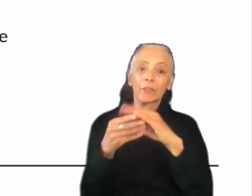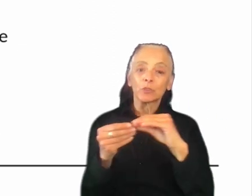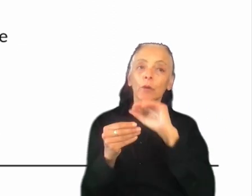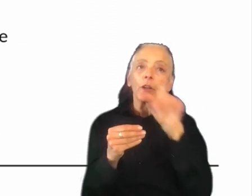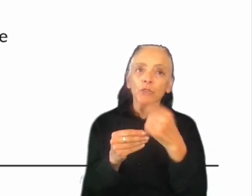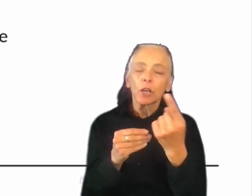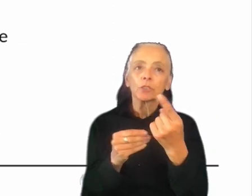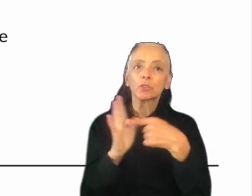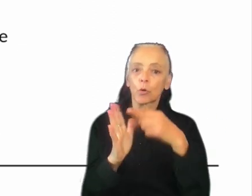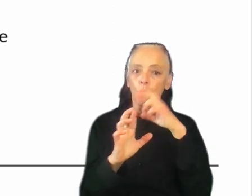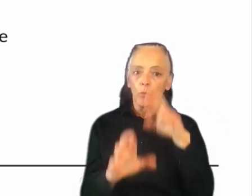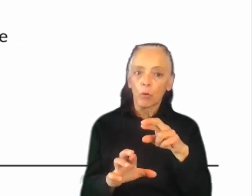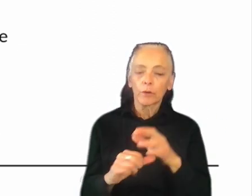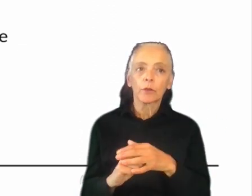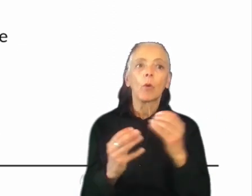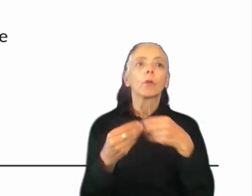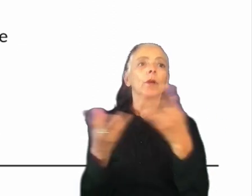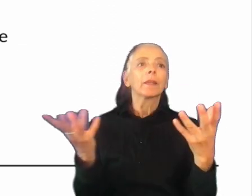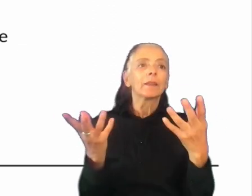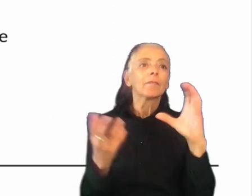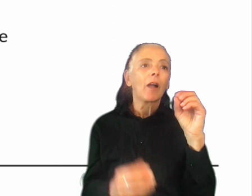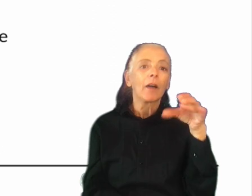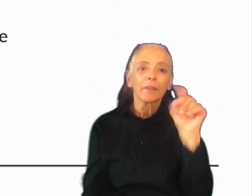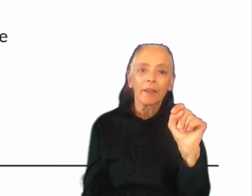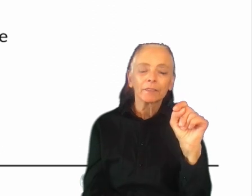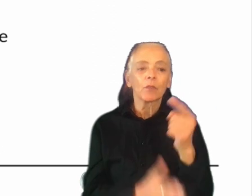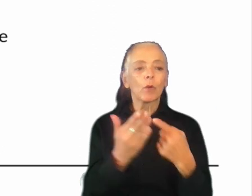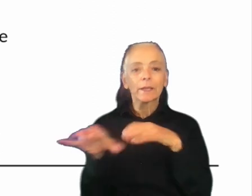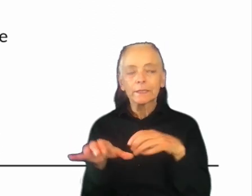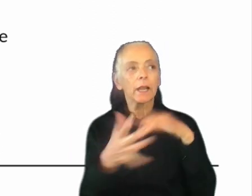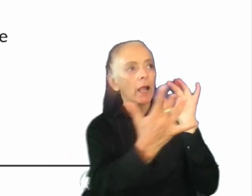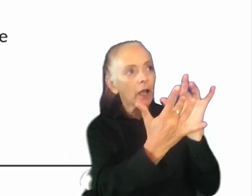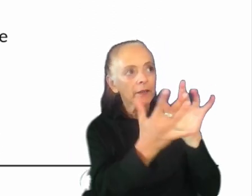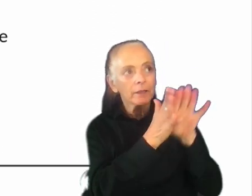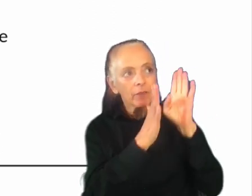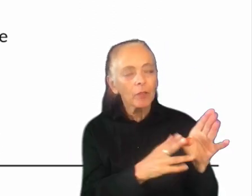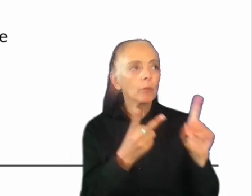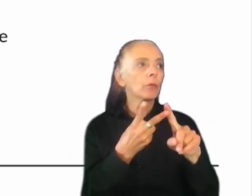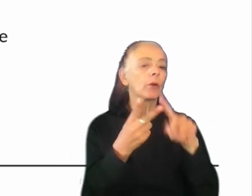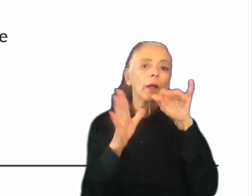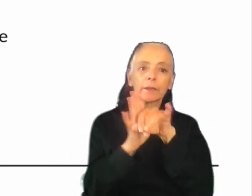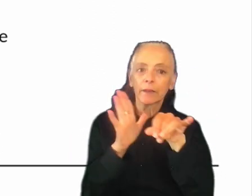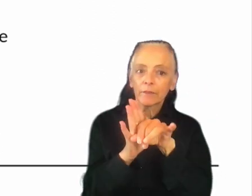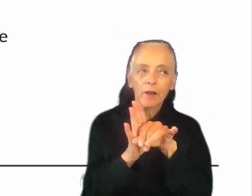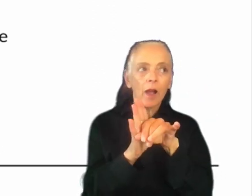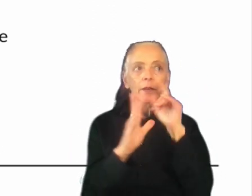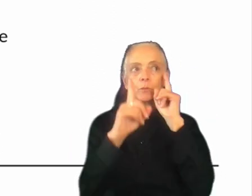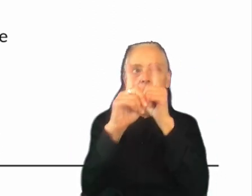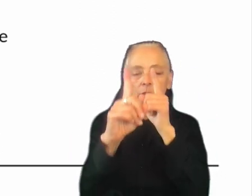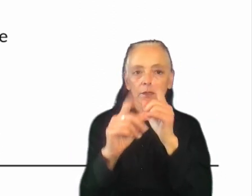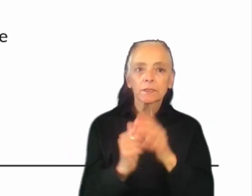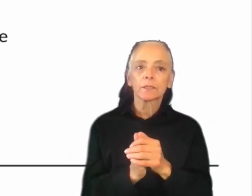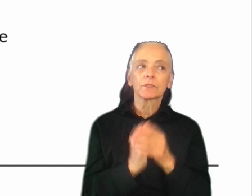reports you want to get some context about what did you do you contacted the developer you identified some objectives